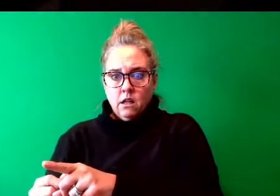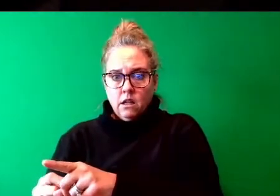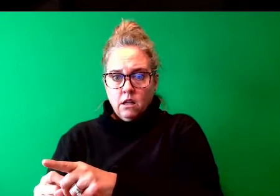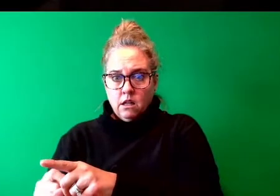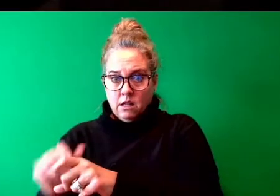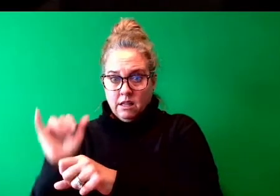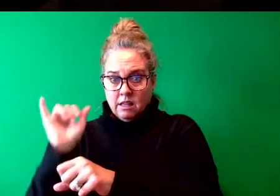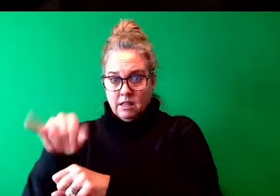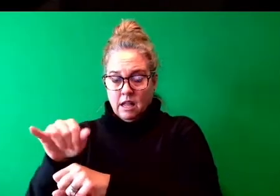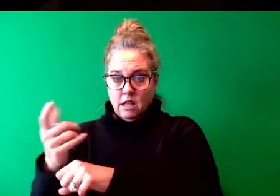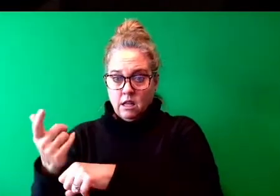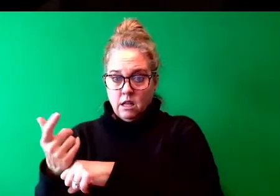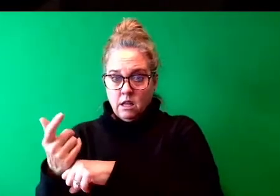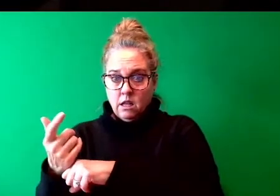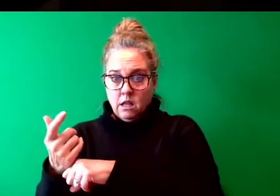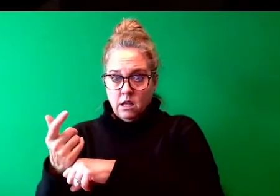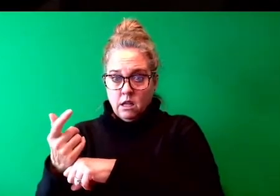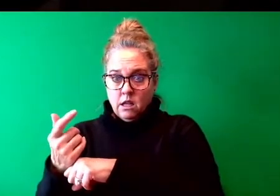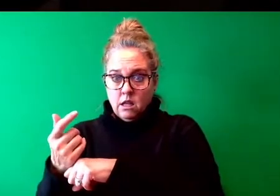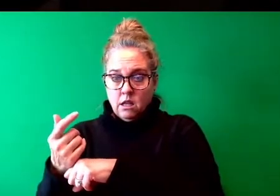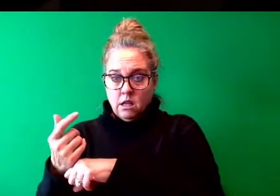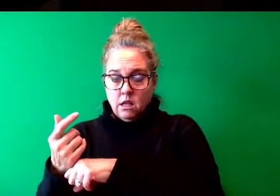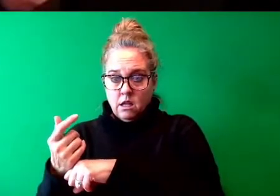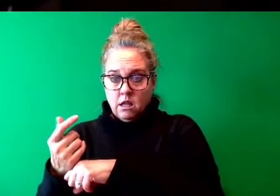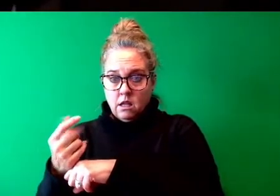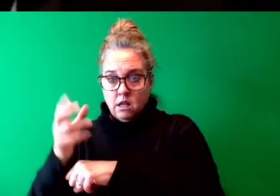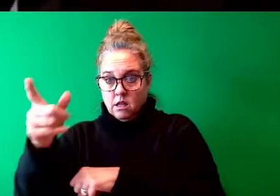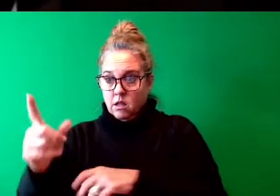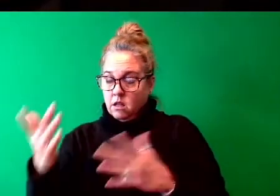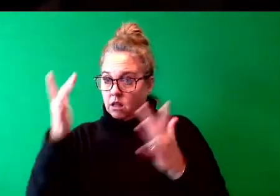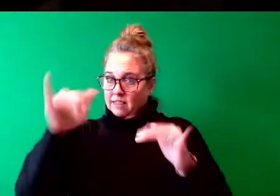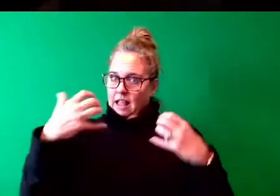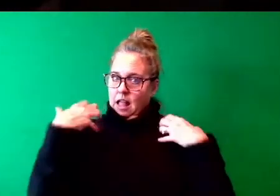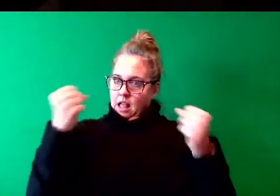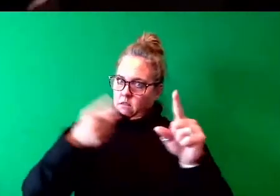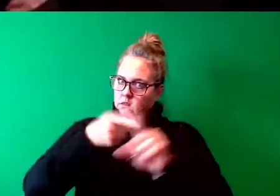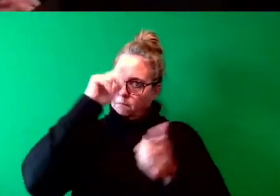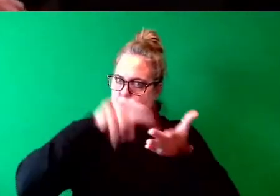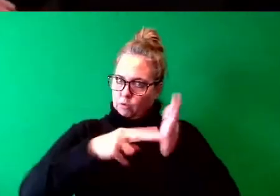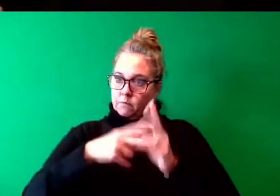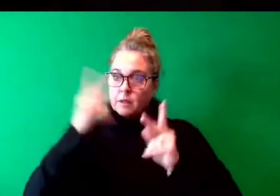we do in healthcare. We care for those who show up at our door.